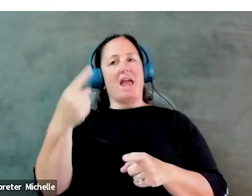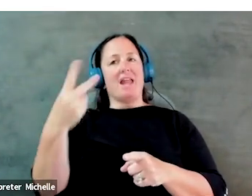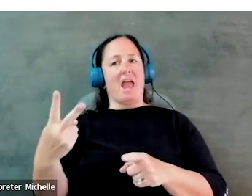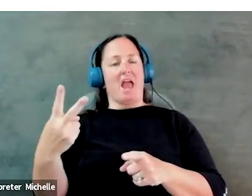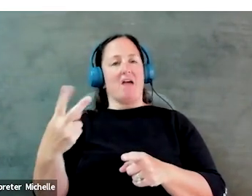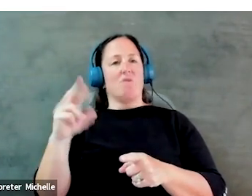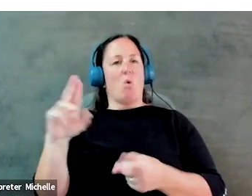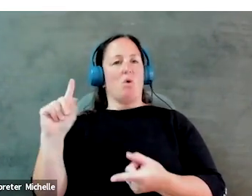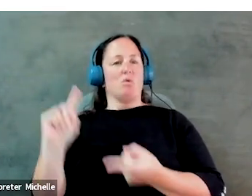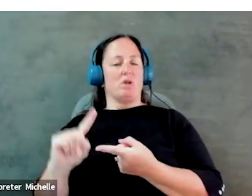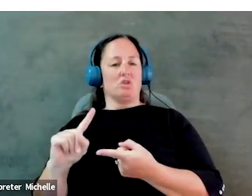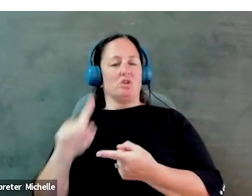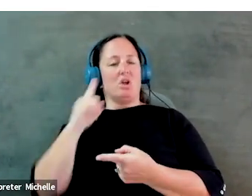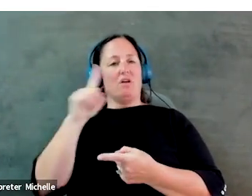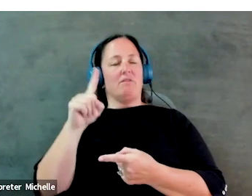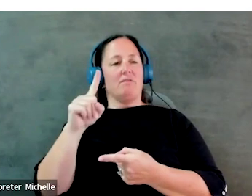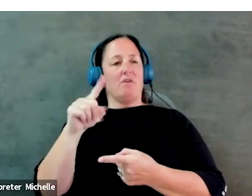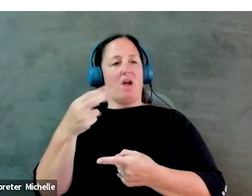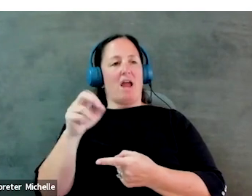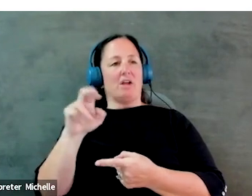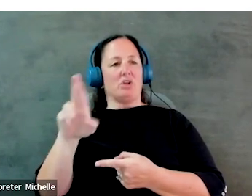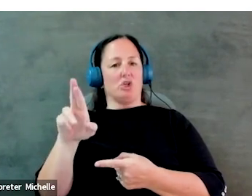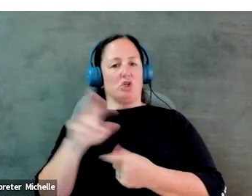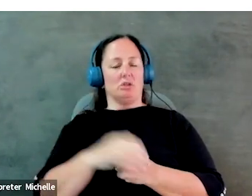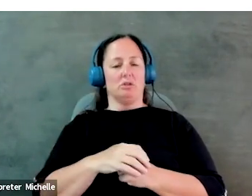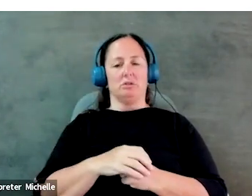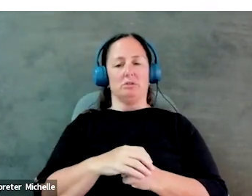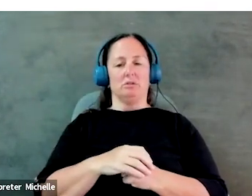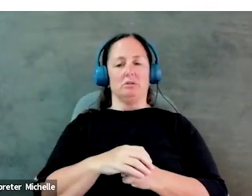1.5 tons for reduction per hectare.